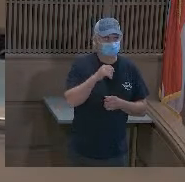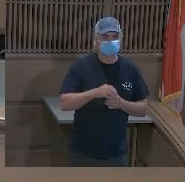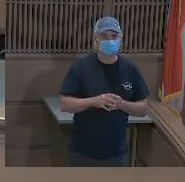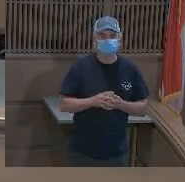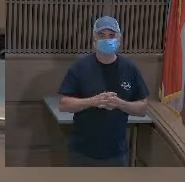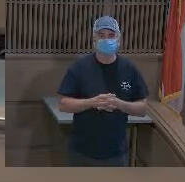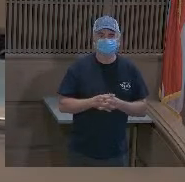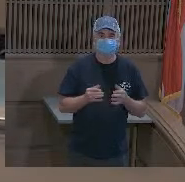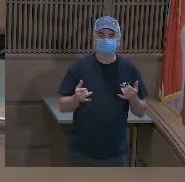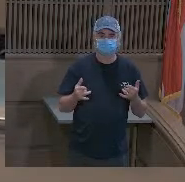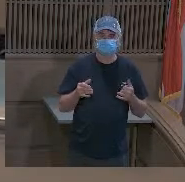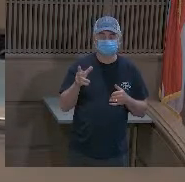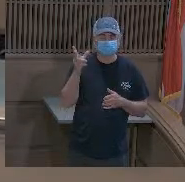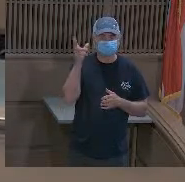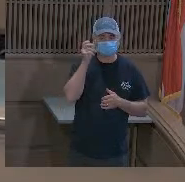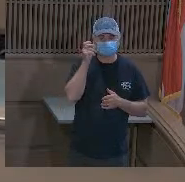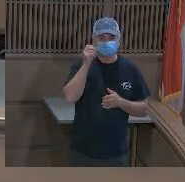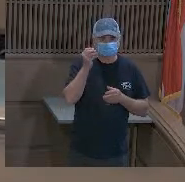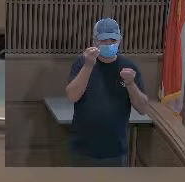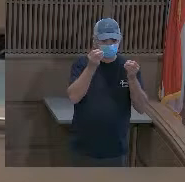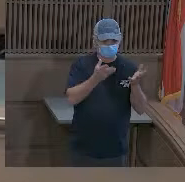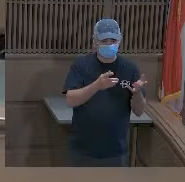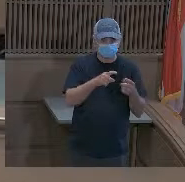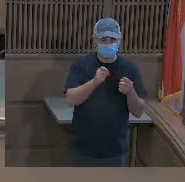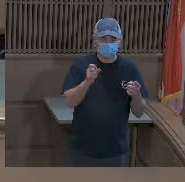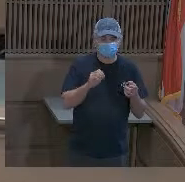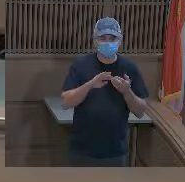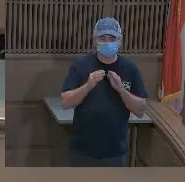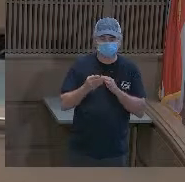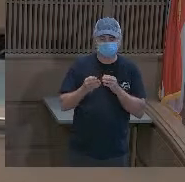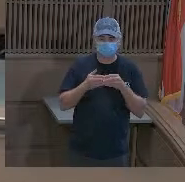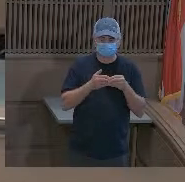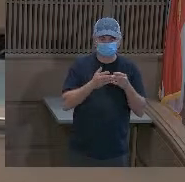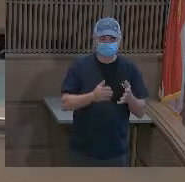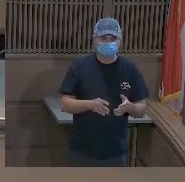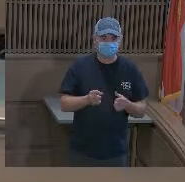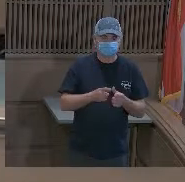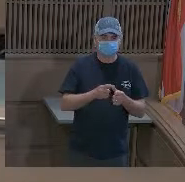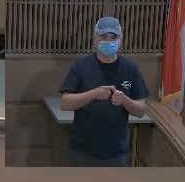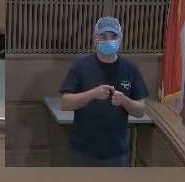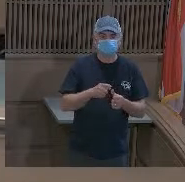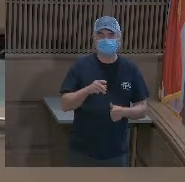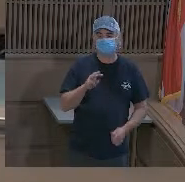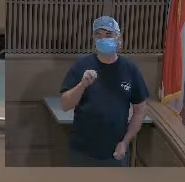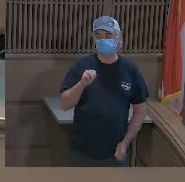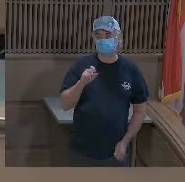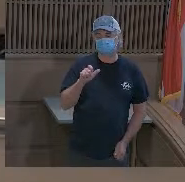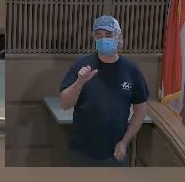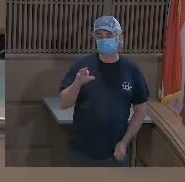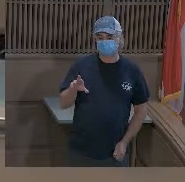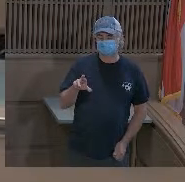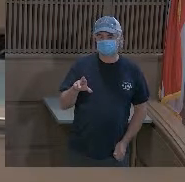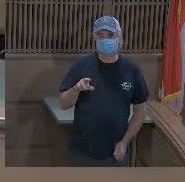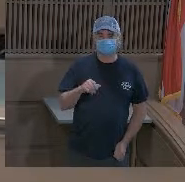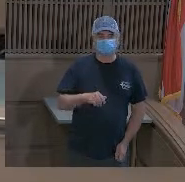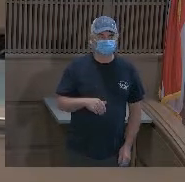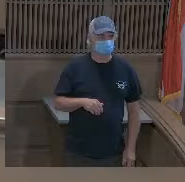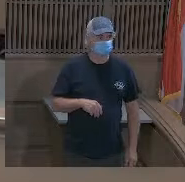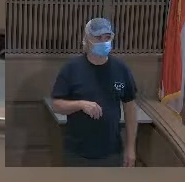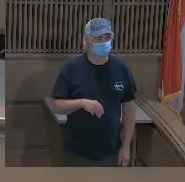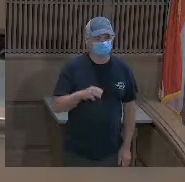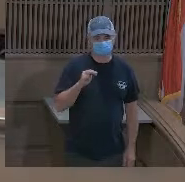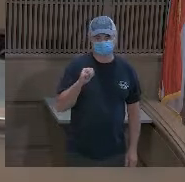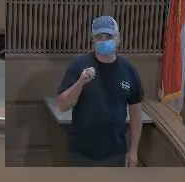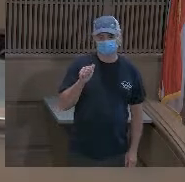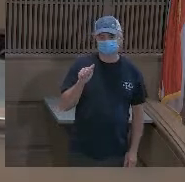Now we will hear updates from our community leaders, and first we'll hear from City of Albany Mayor Bo Durrell. Mr.